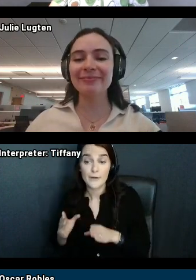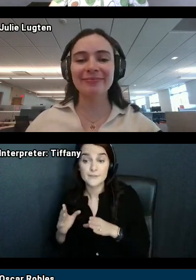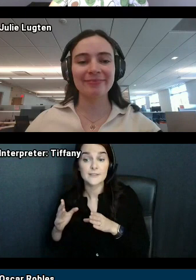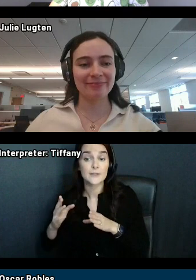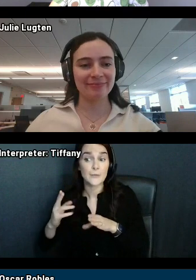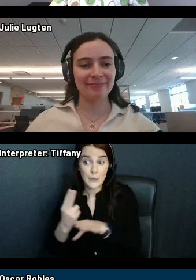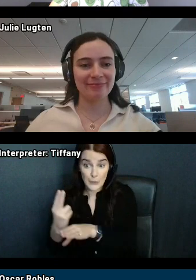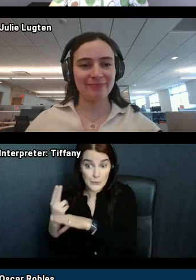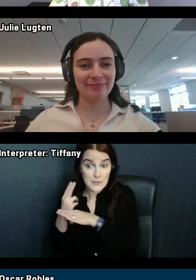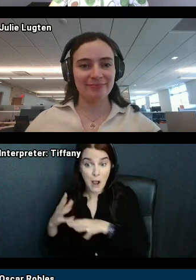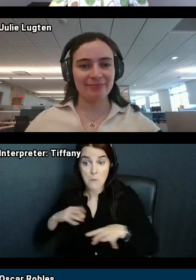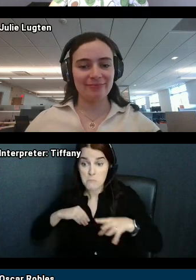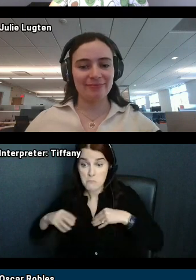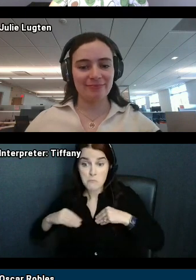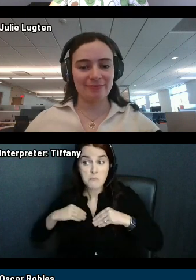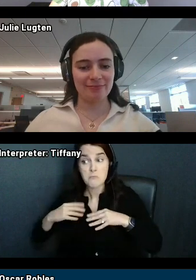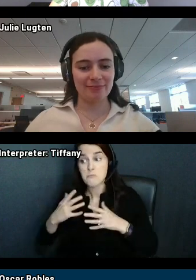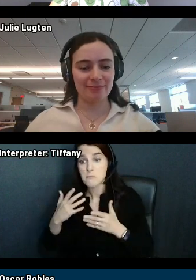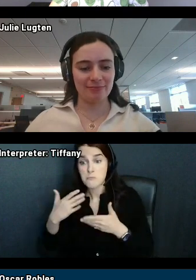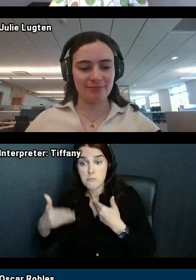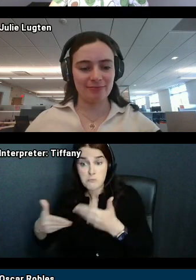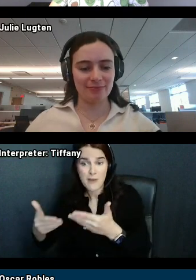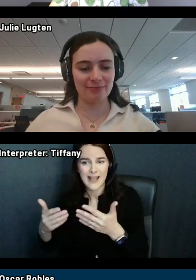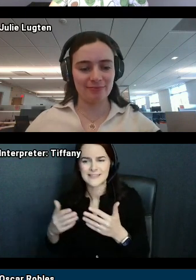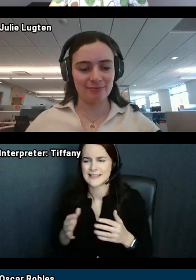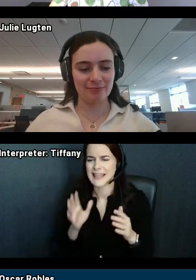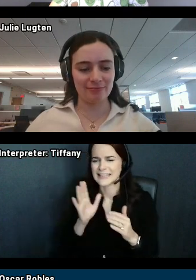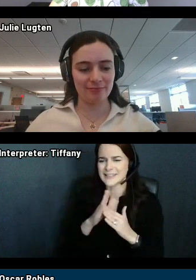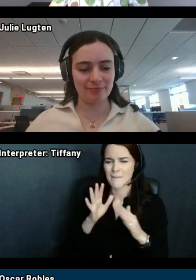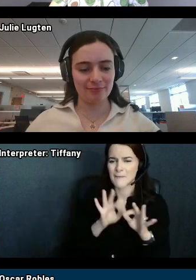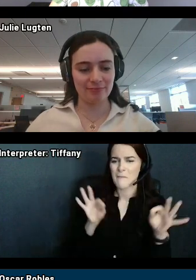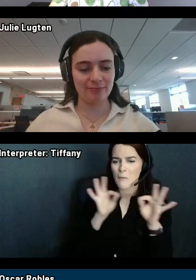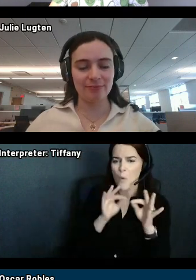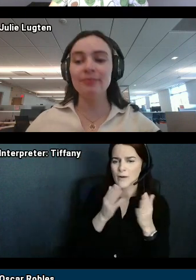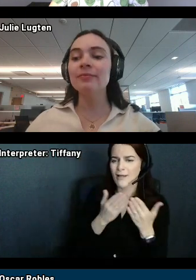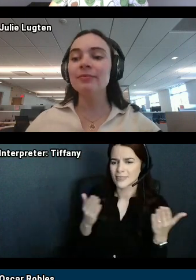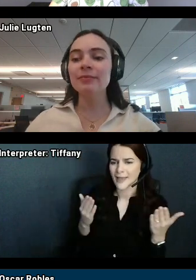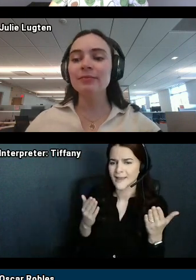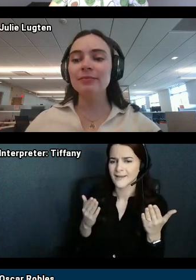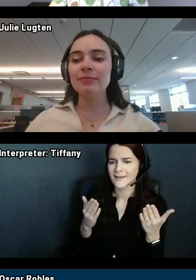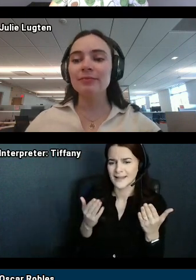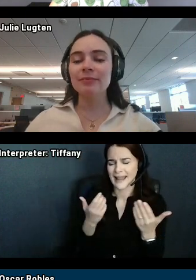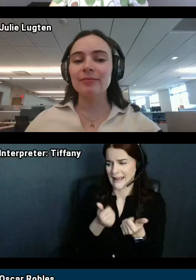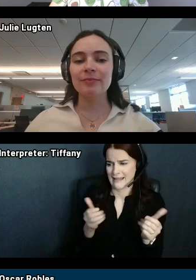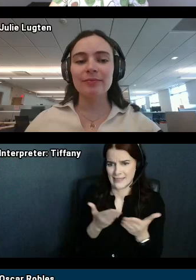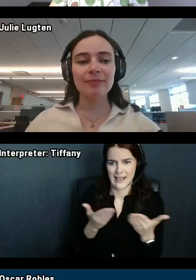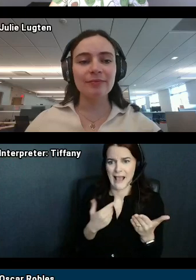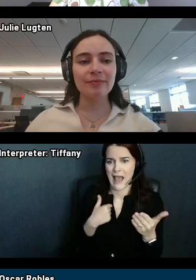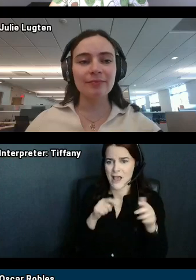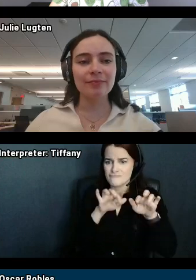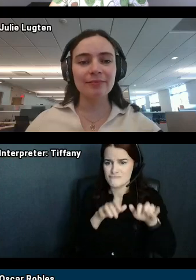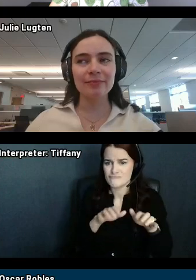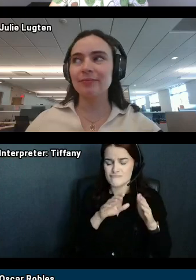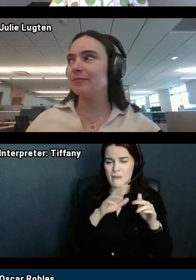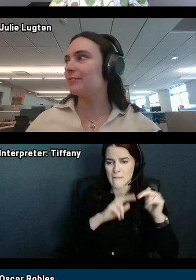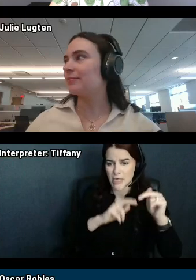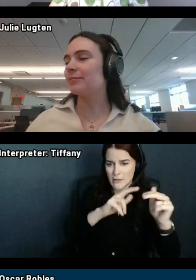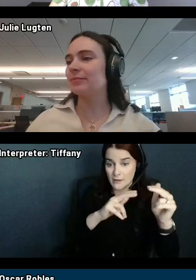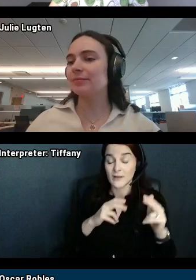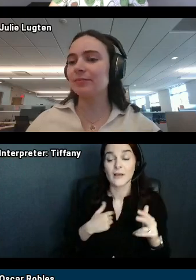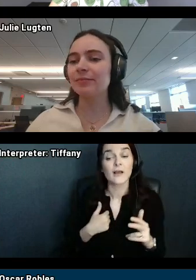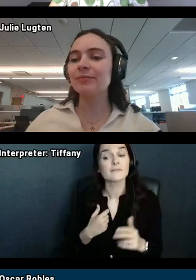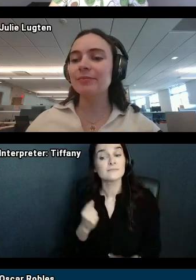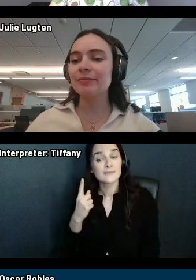in anything that I build. And there's kind of a carrot and a stick approach to user adoption. You want to present an easy,